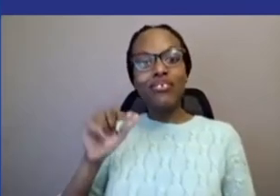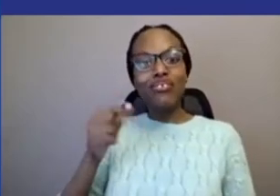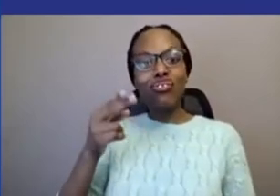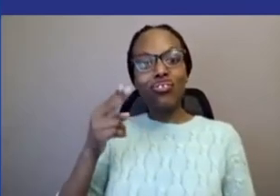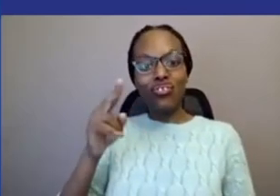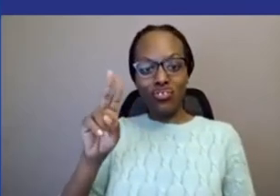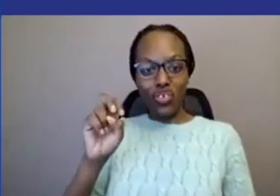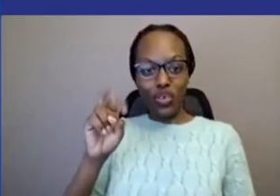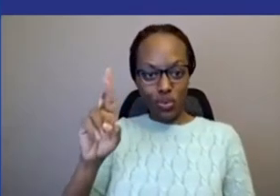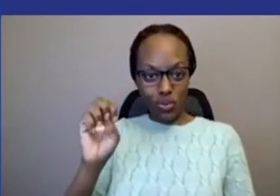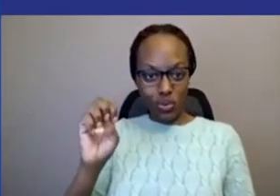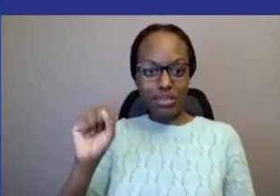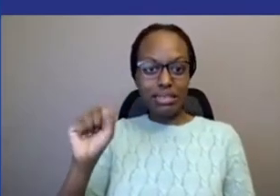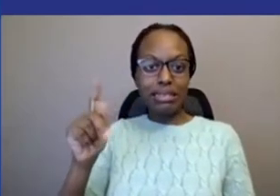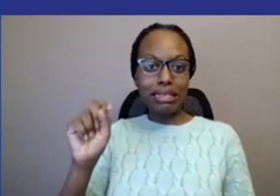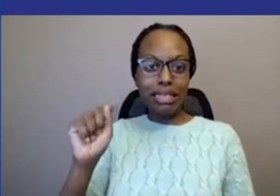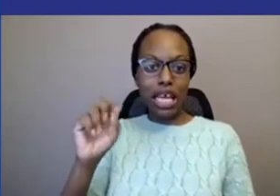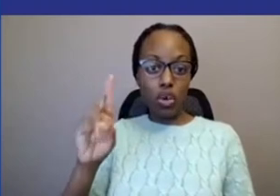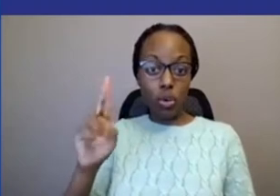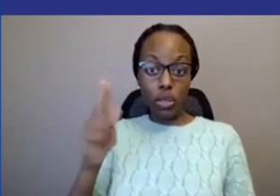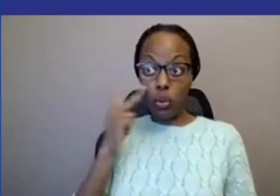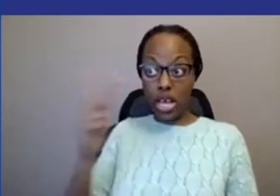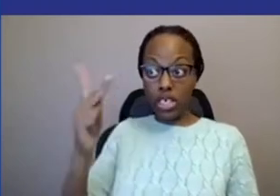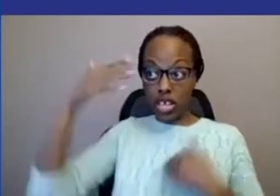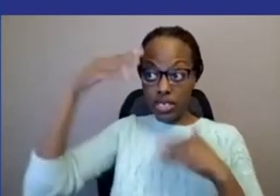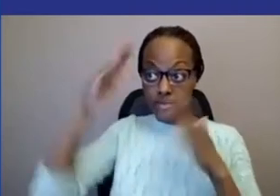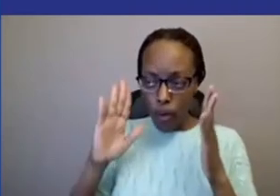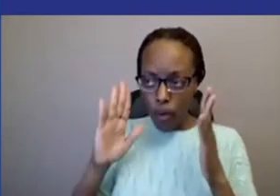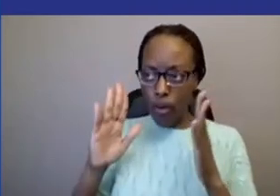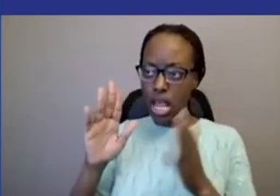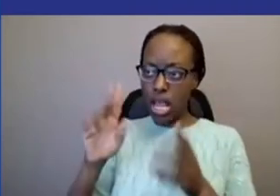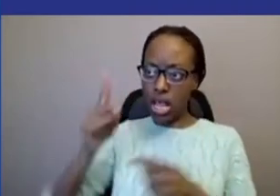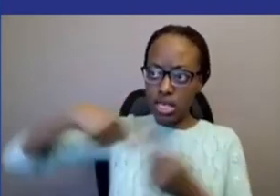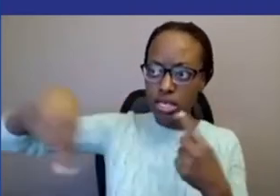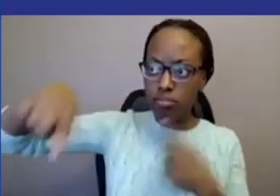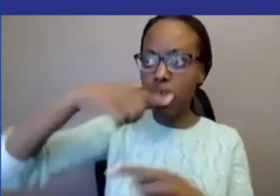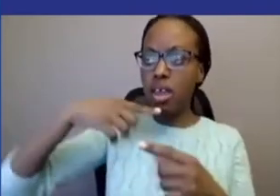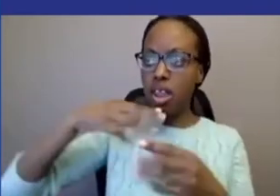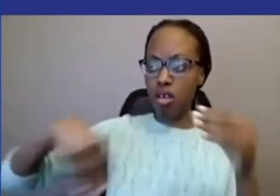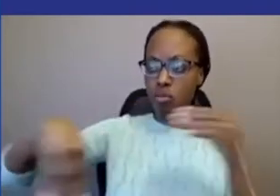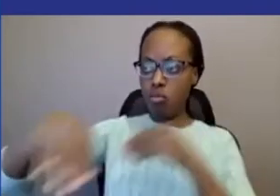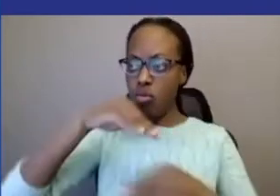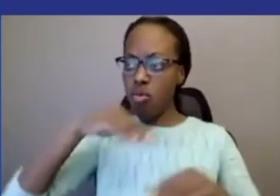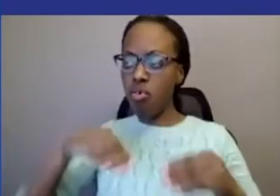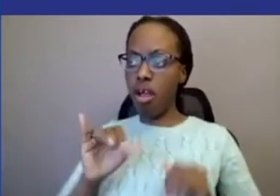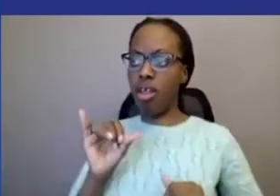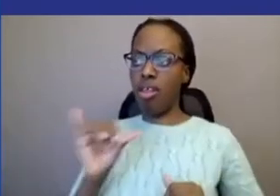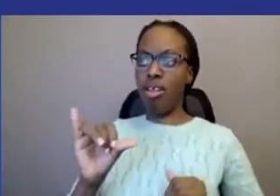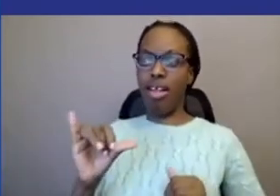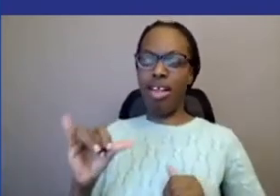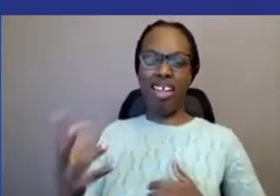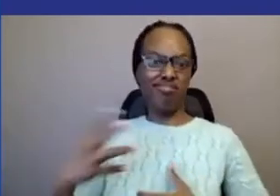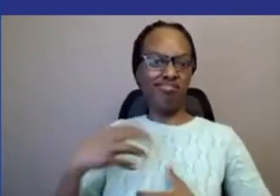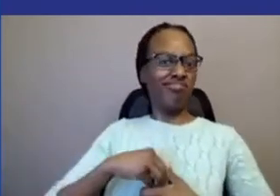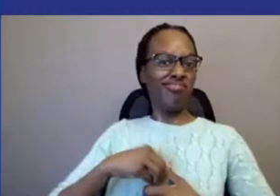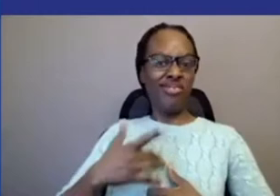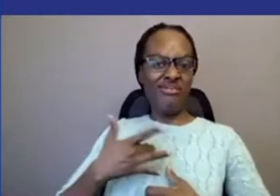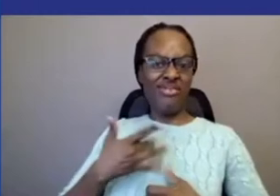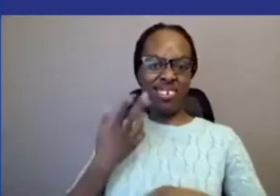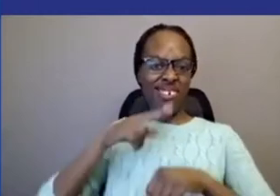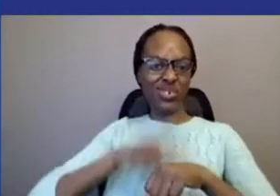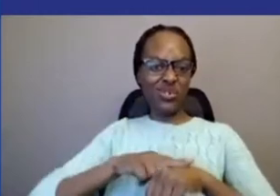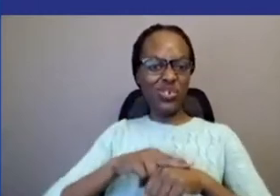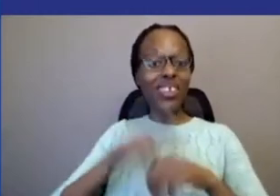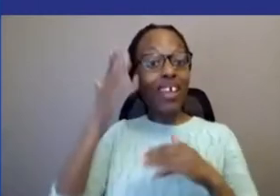saw voguing and the spinning and the moves and the nuances, it came very natural to me. For those who don't know, voguing is a dance that's